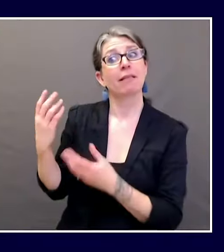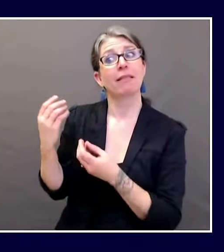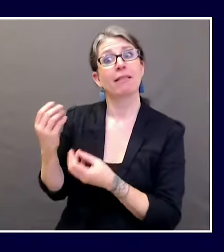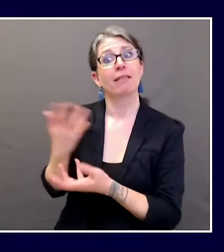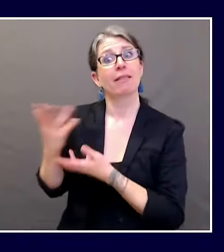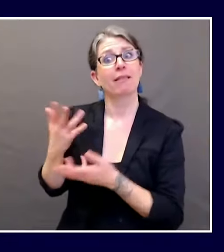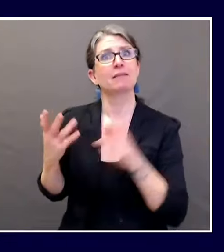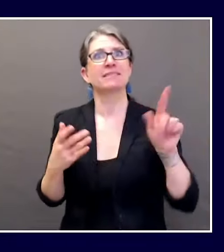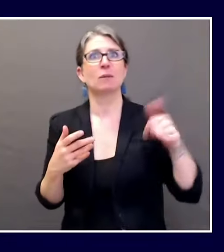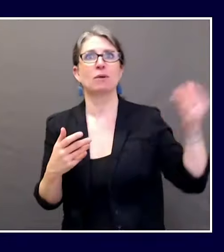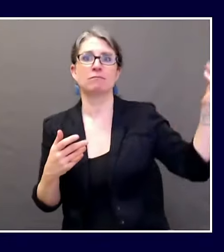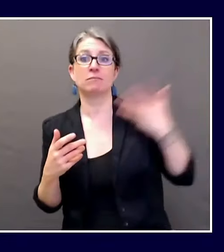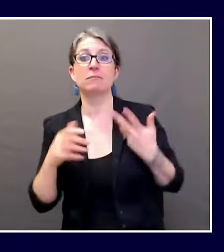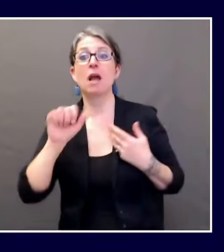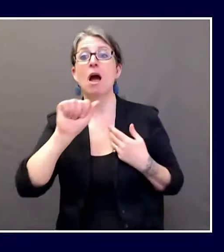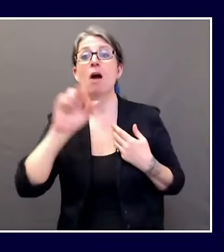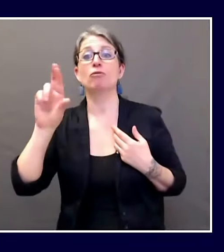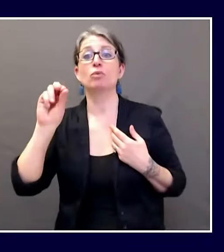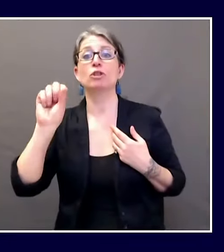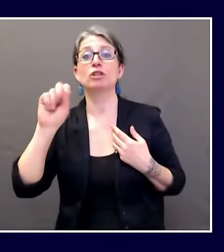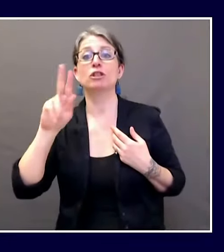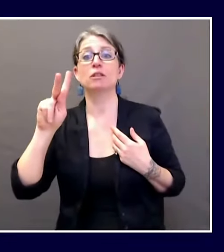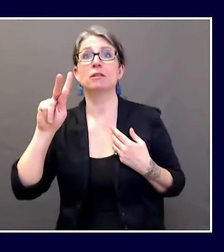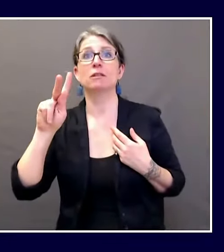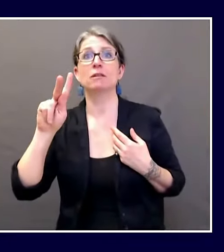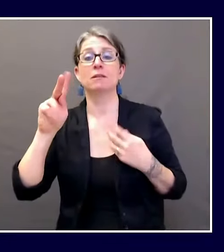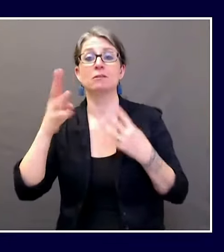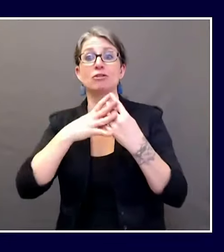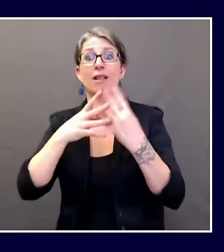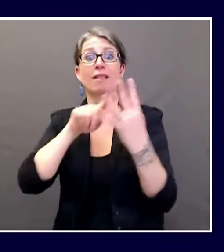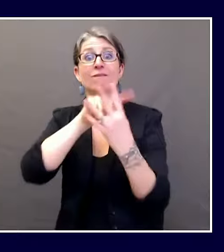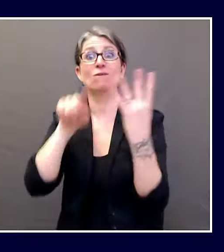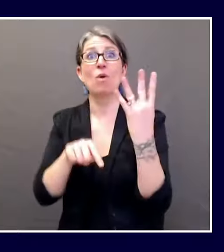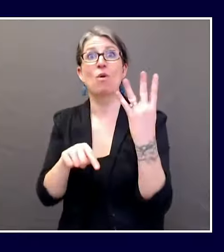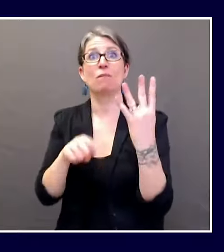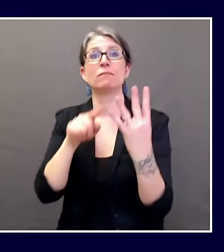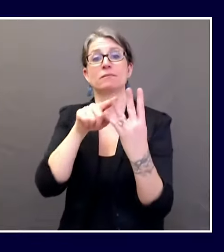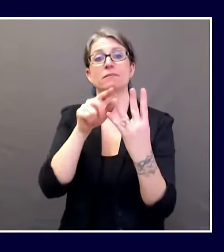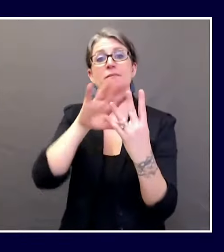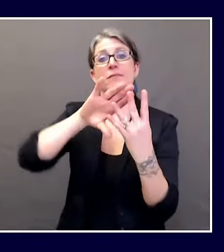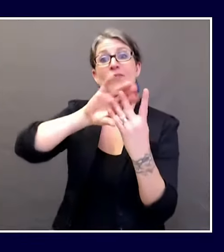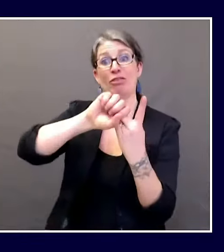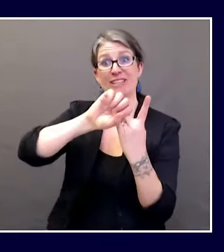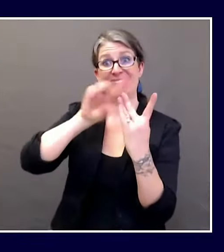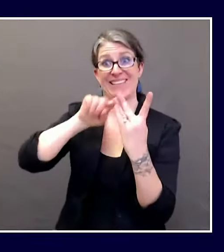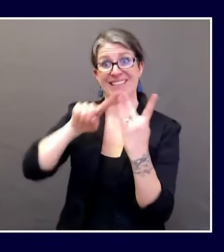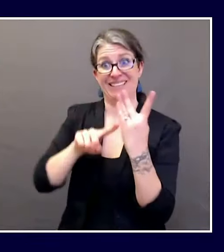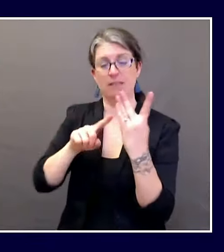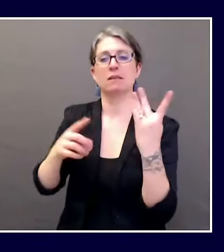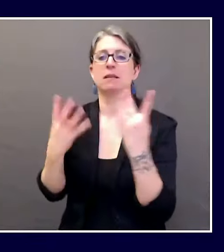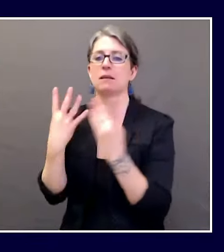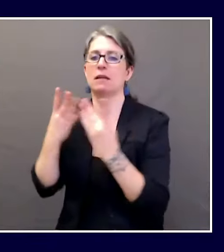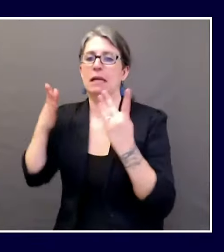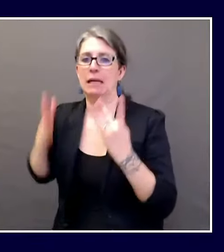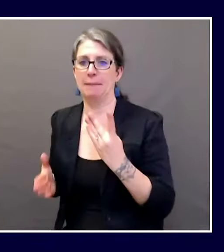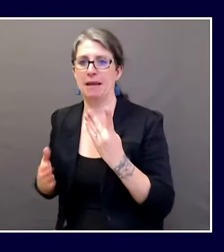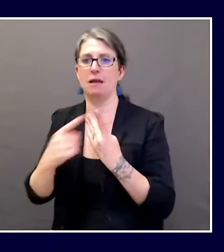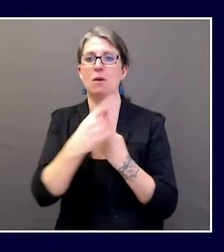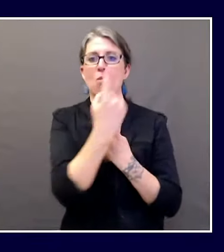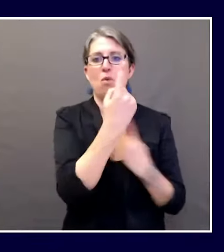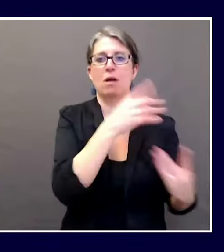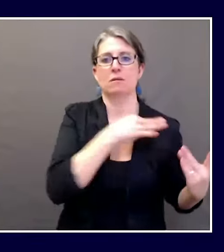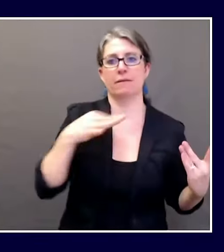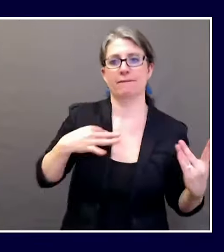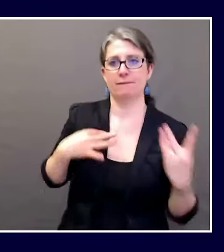Jail, the composition is 3 inmates and 1 staff member. Oh, great, thanks. Yep. Great.